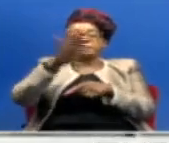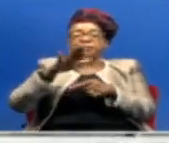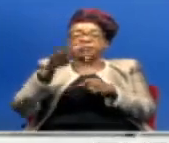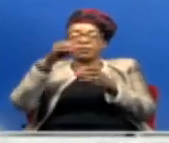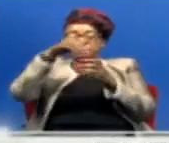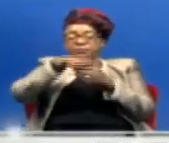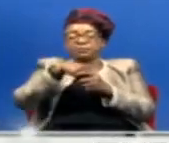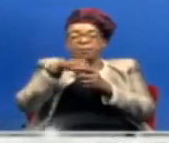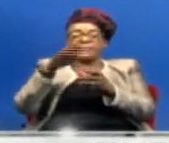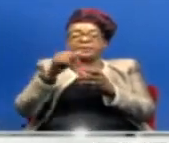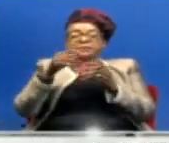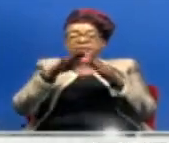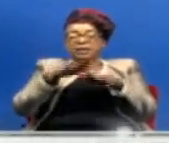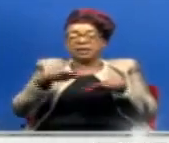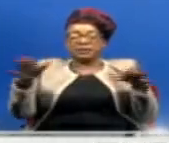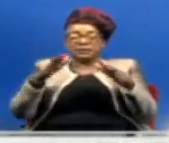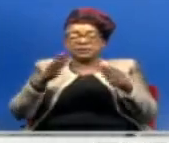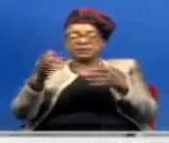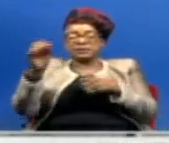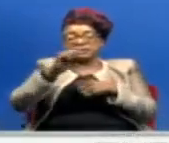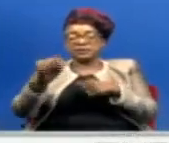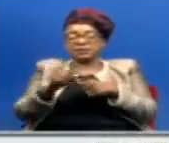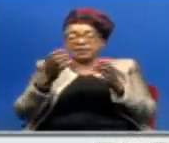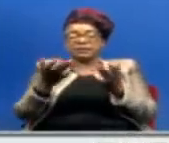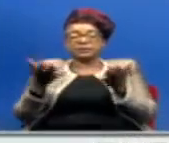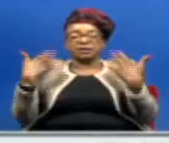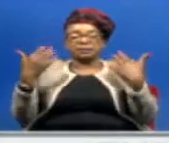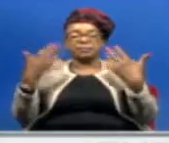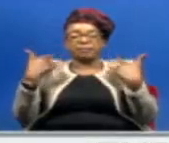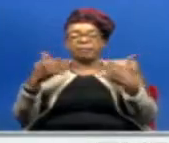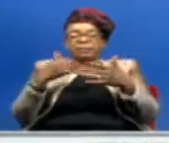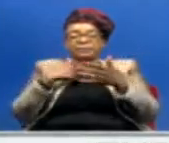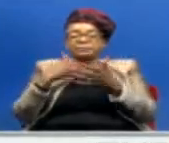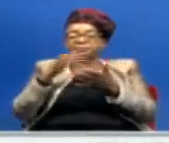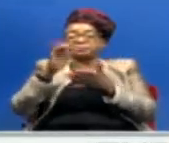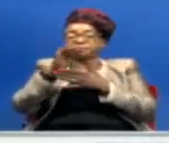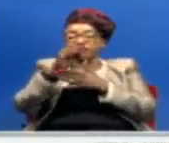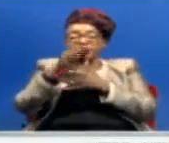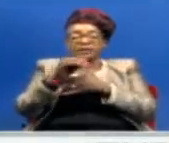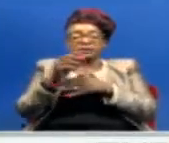and air. The attack by Hamas saw fighters cross the perimeter fence after dawn.